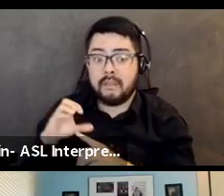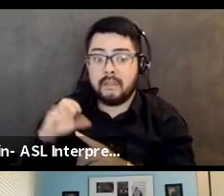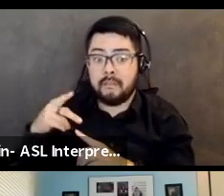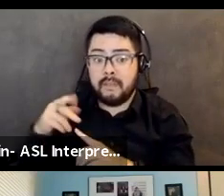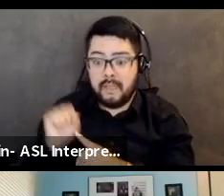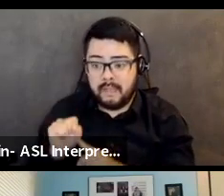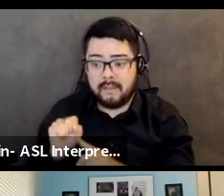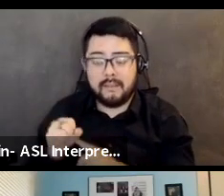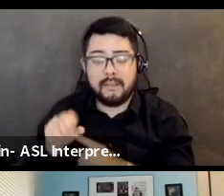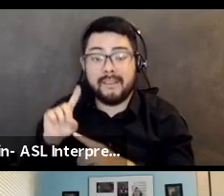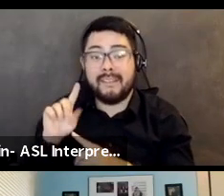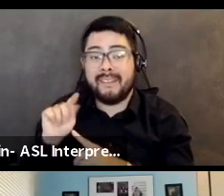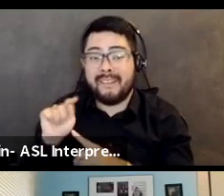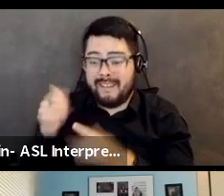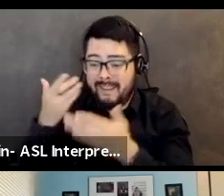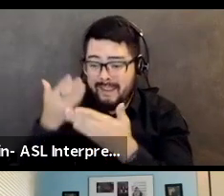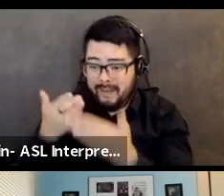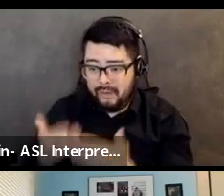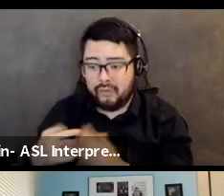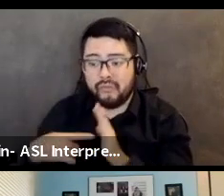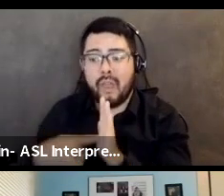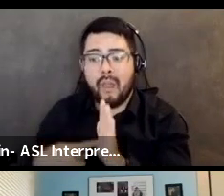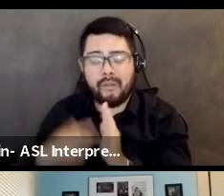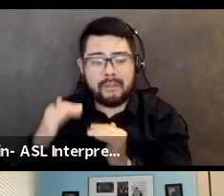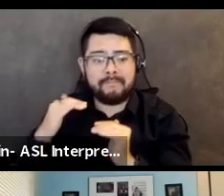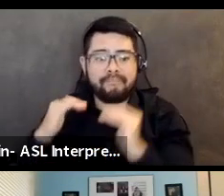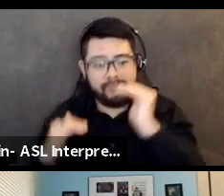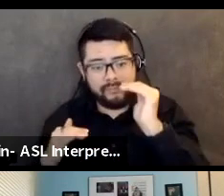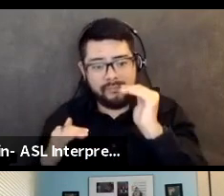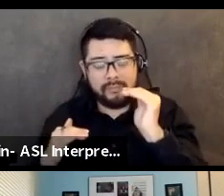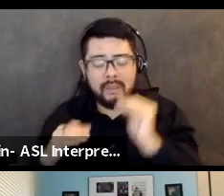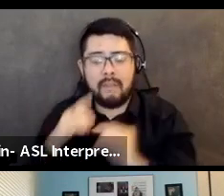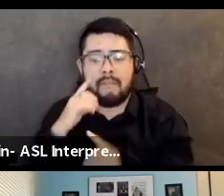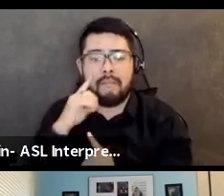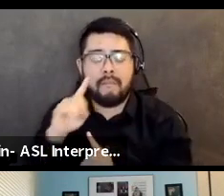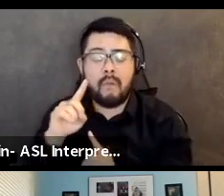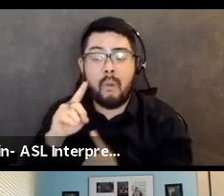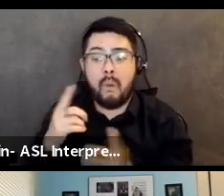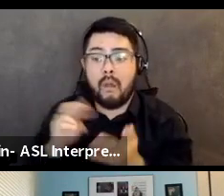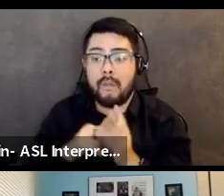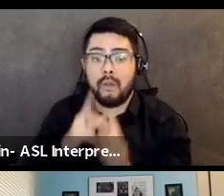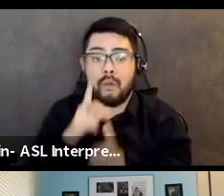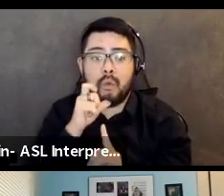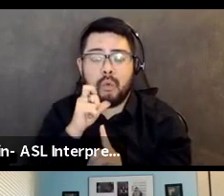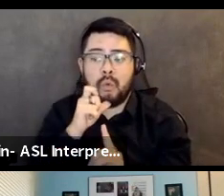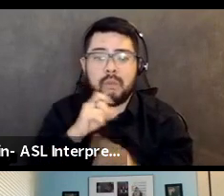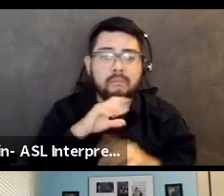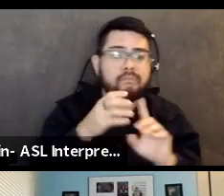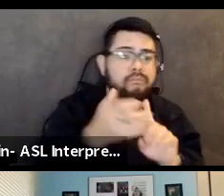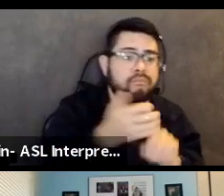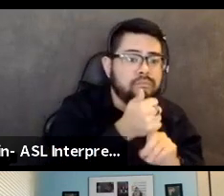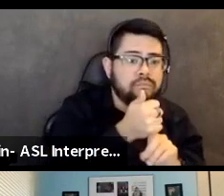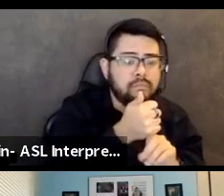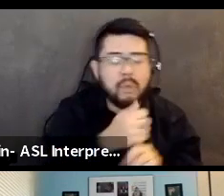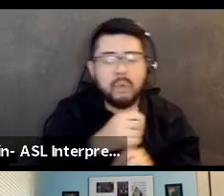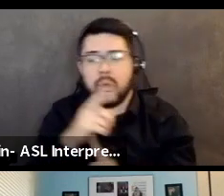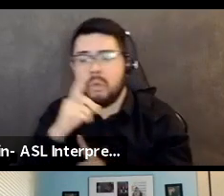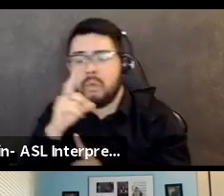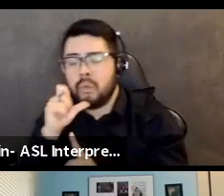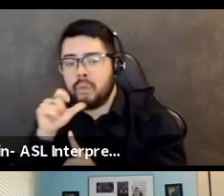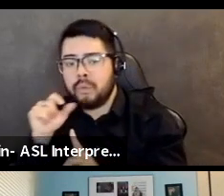data shows so there is a disproportion in terms of who gets arrested and who is